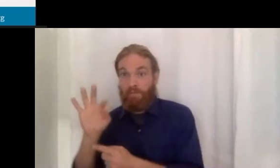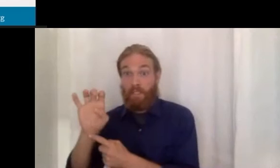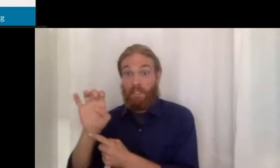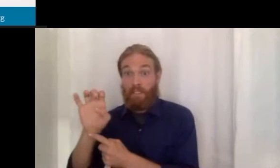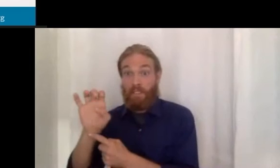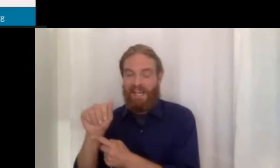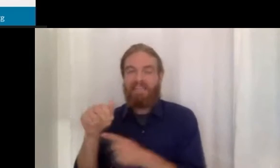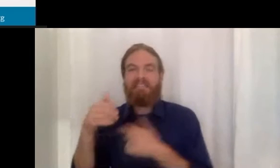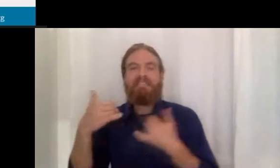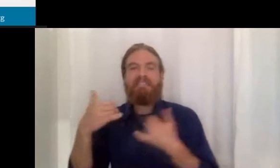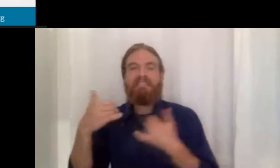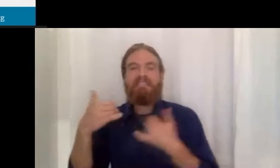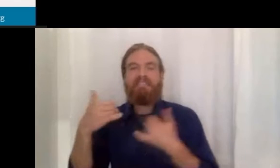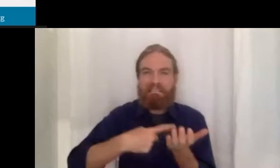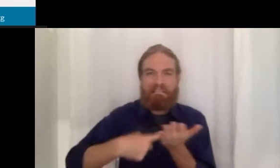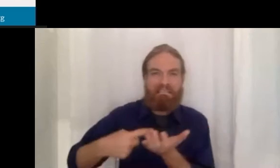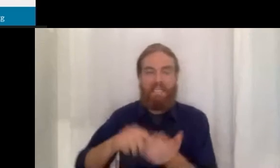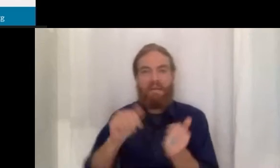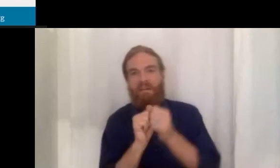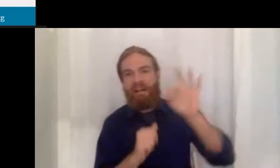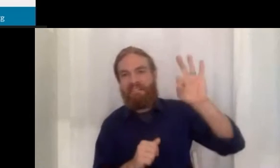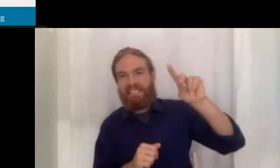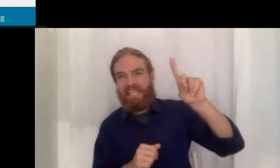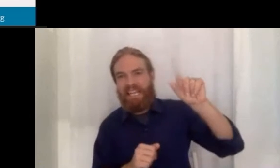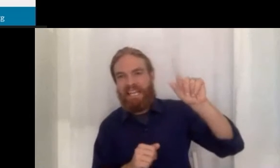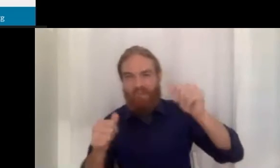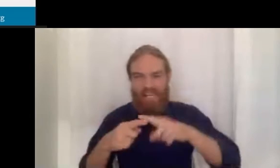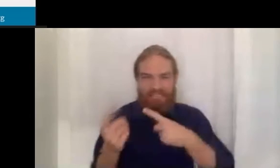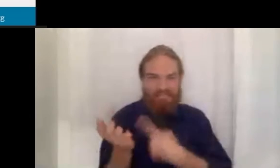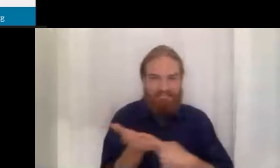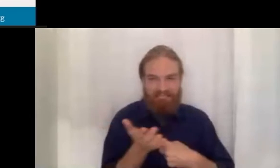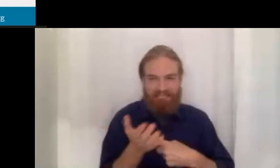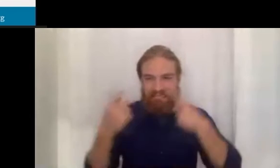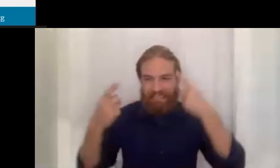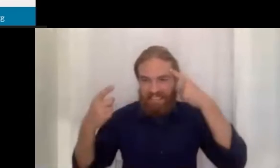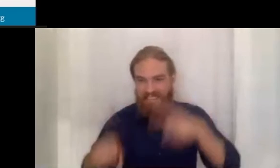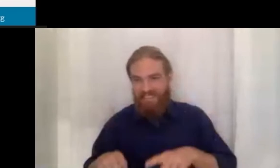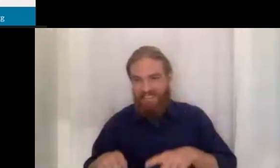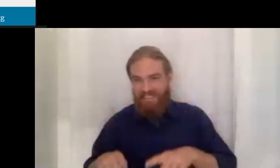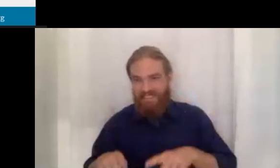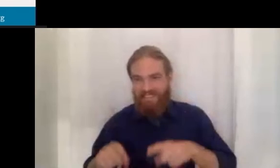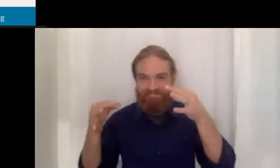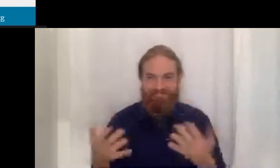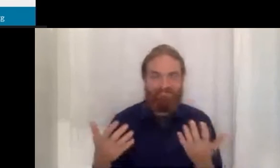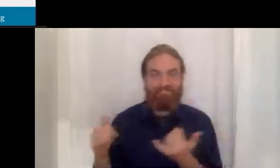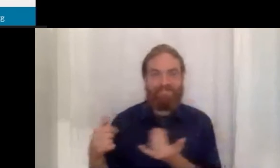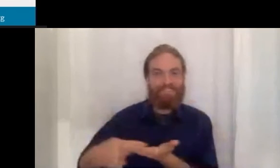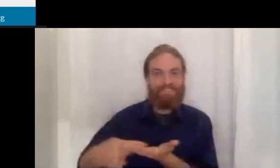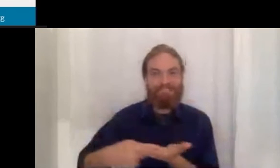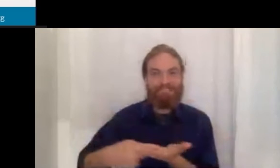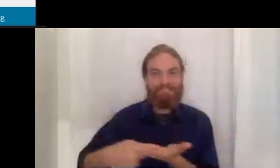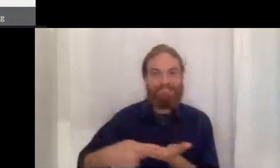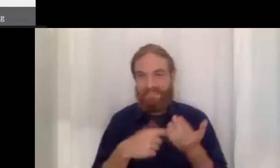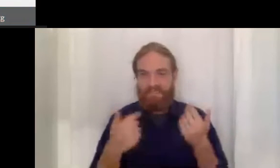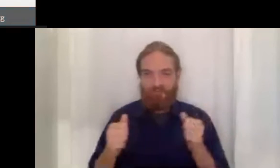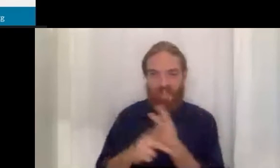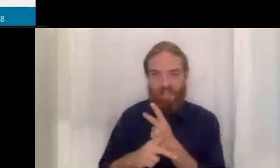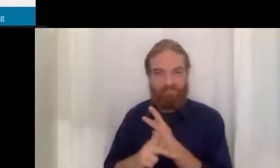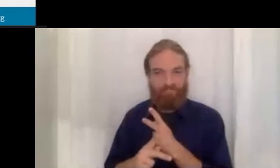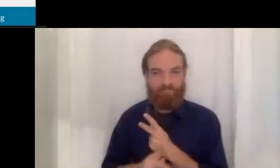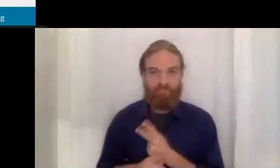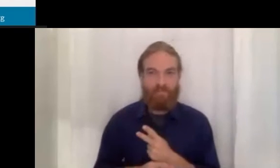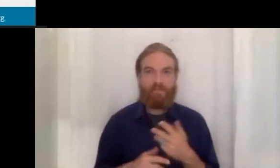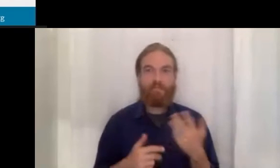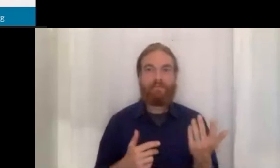more conversation, and Dr. Tanaka with Peak Vista has been following this more closely and just sent me that in the last couple of